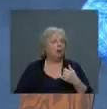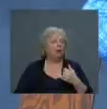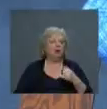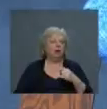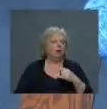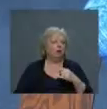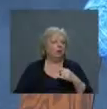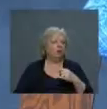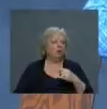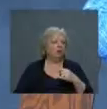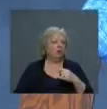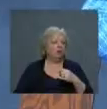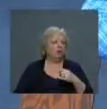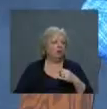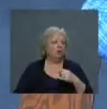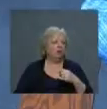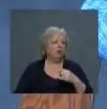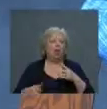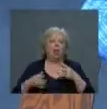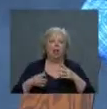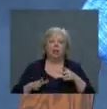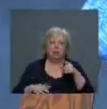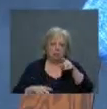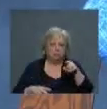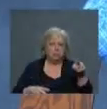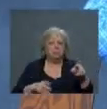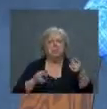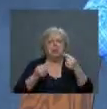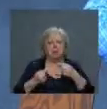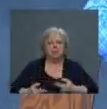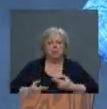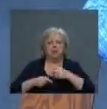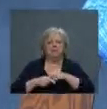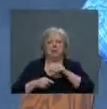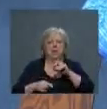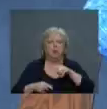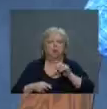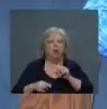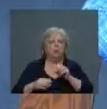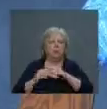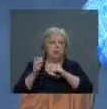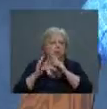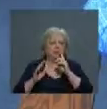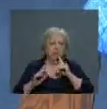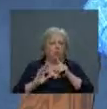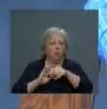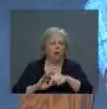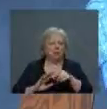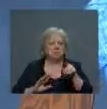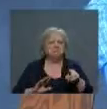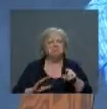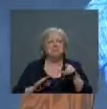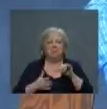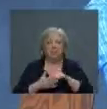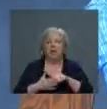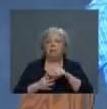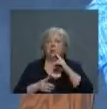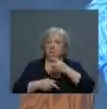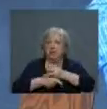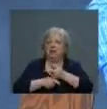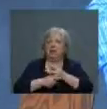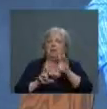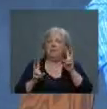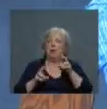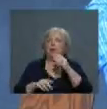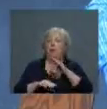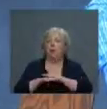kids. Let one of them come live in it a while. That'll do for a on-site manager, if that